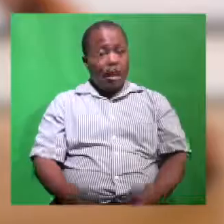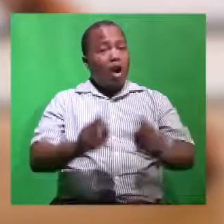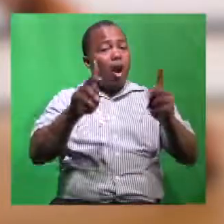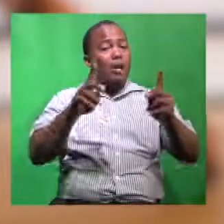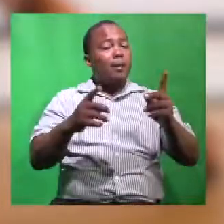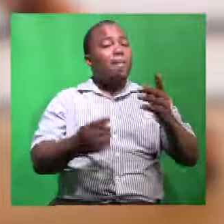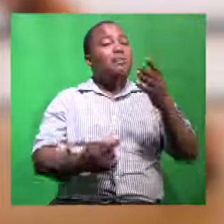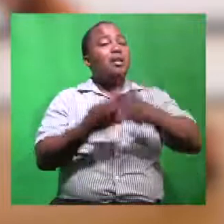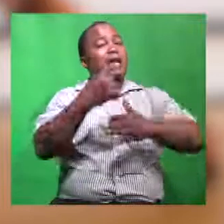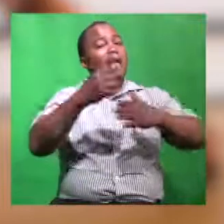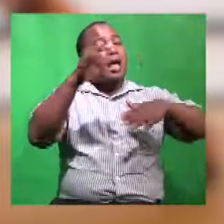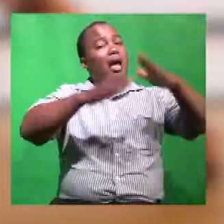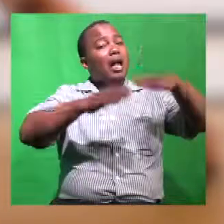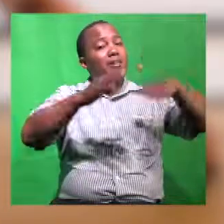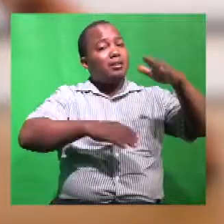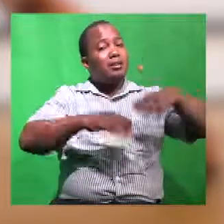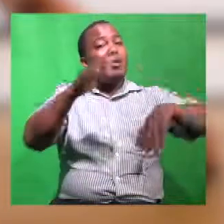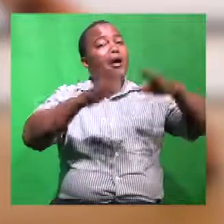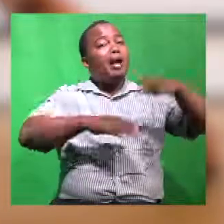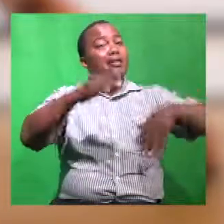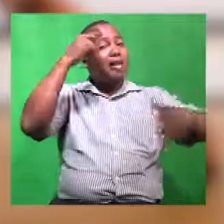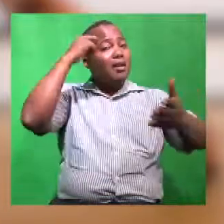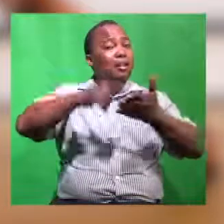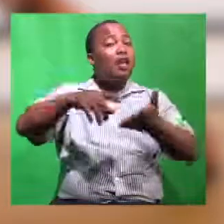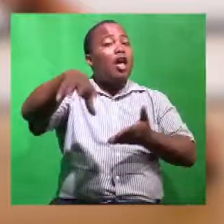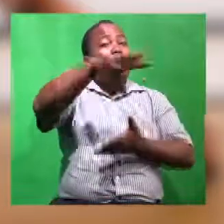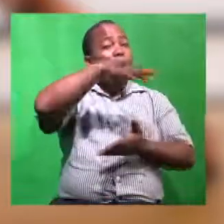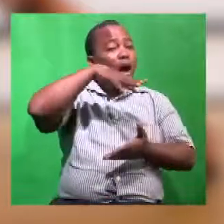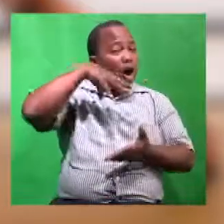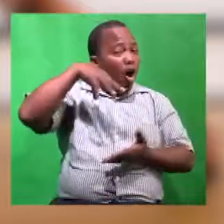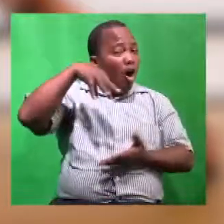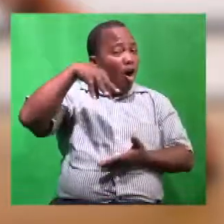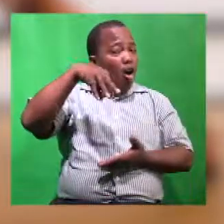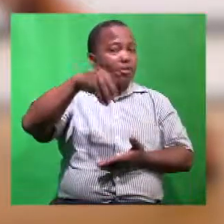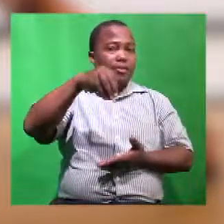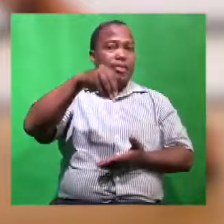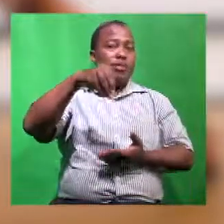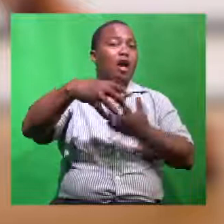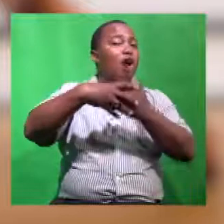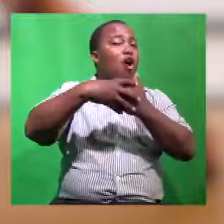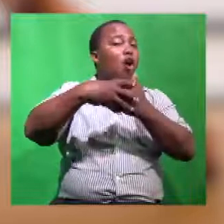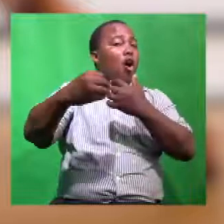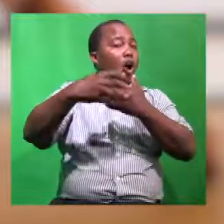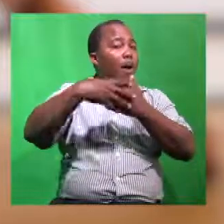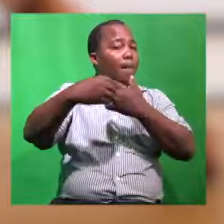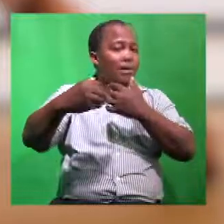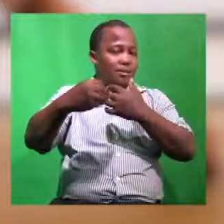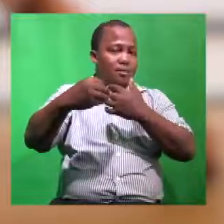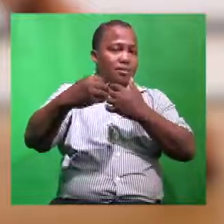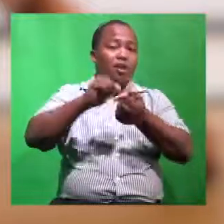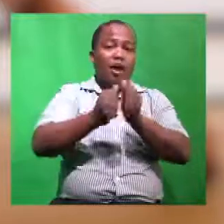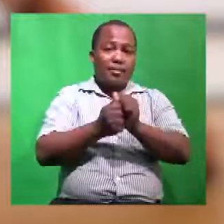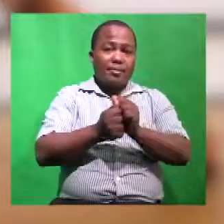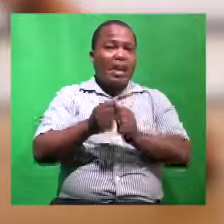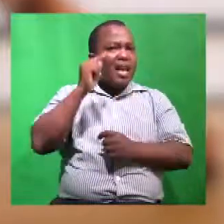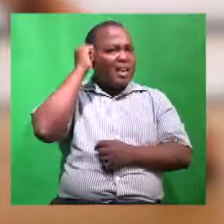Concerning culture, it refers to those core principles. There are sort core principles in culture, you can see,